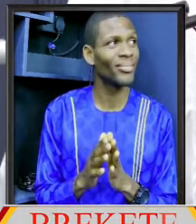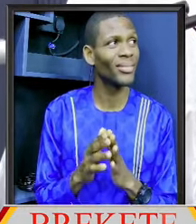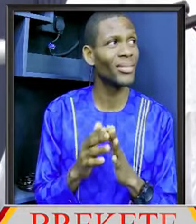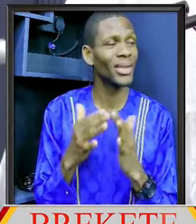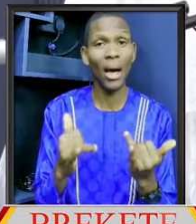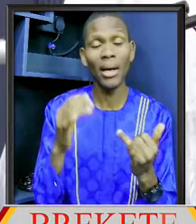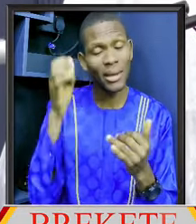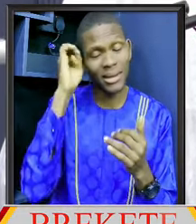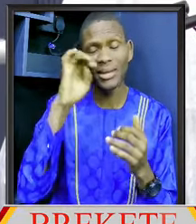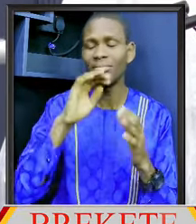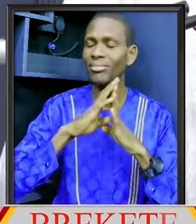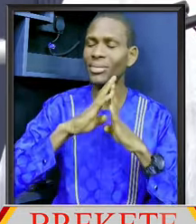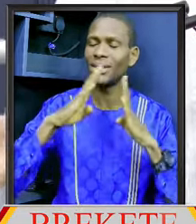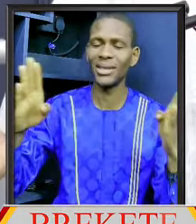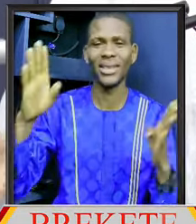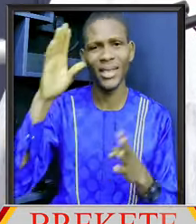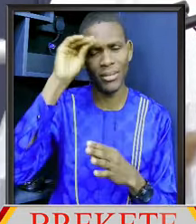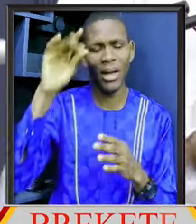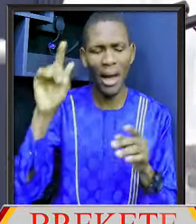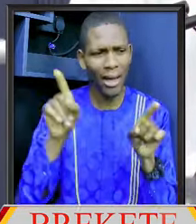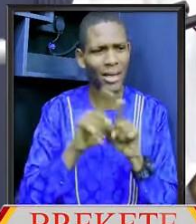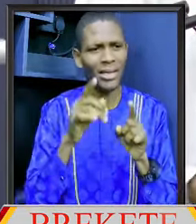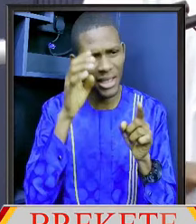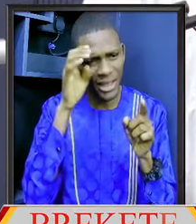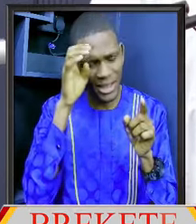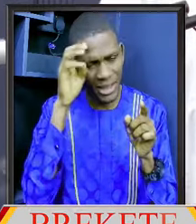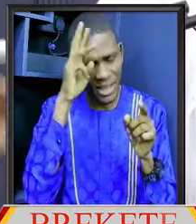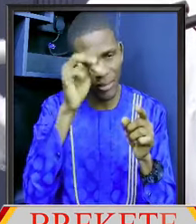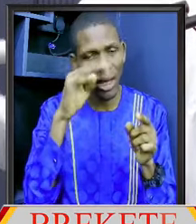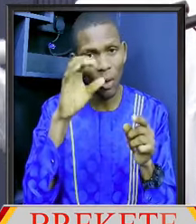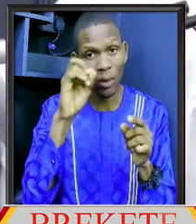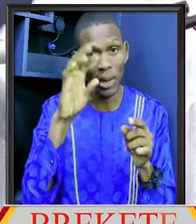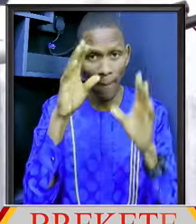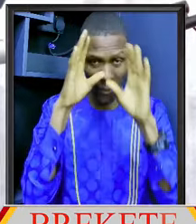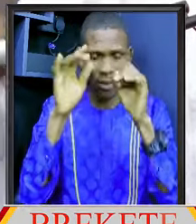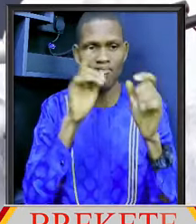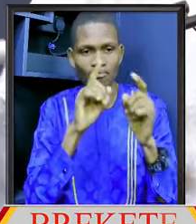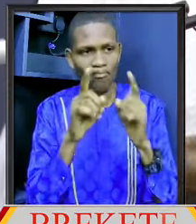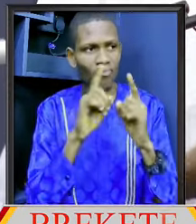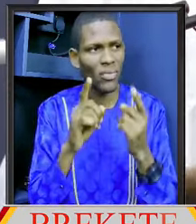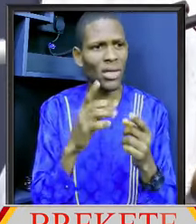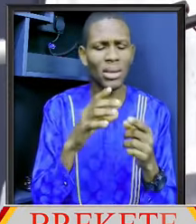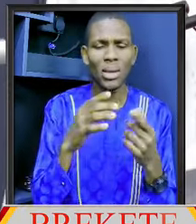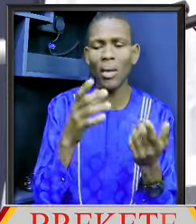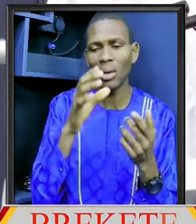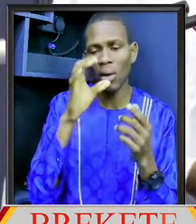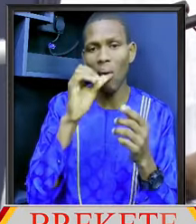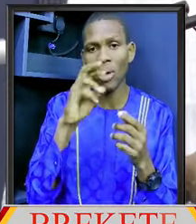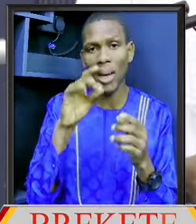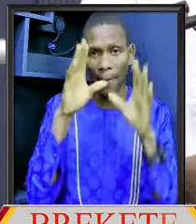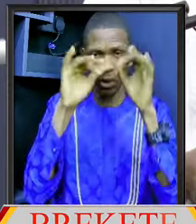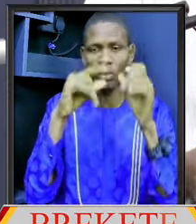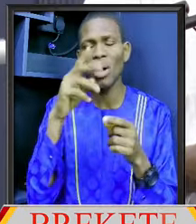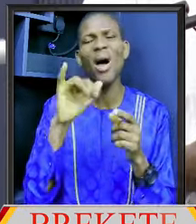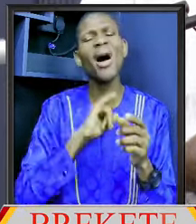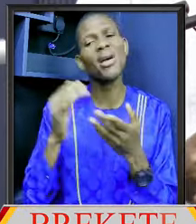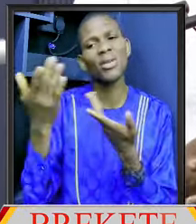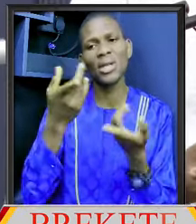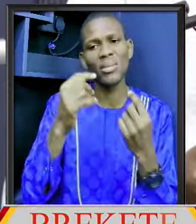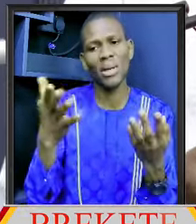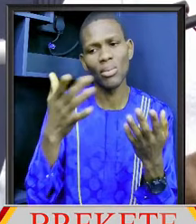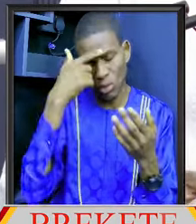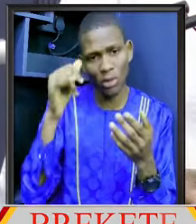Now a big man. Yeah. So we got talking. Hey, how are you? Fine, thank you. I say, now something carry me come. But they tell me,